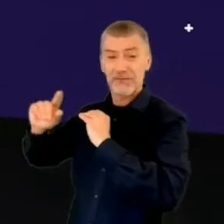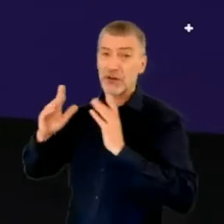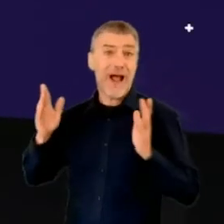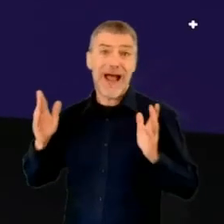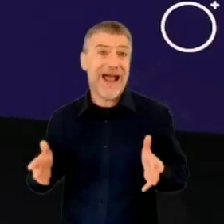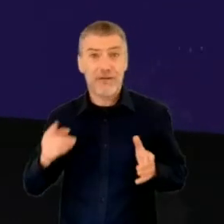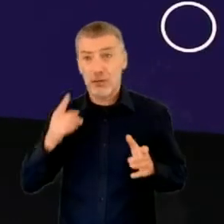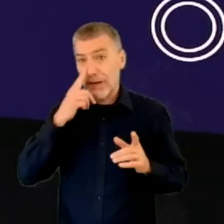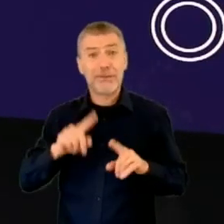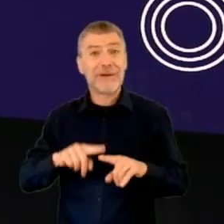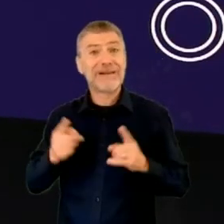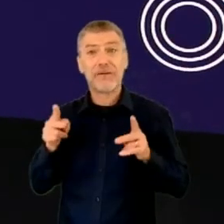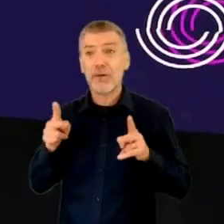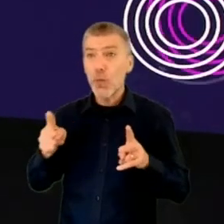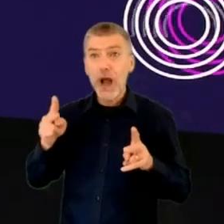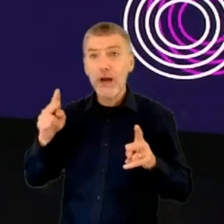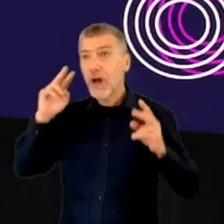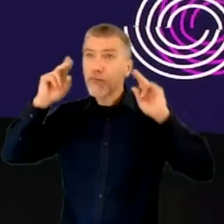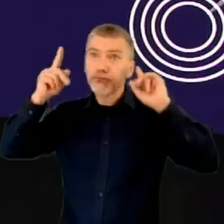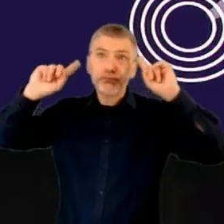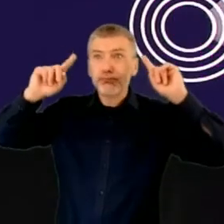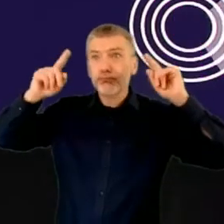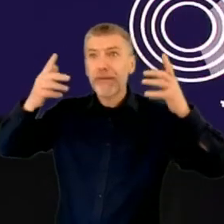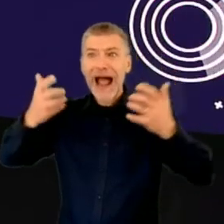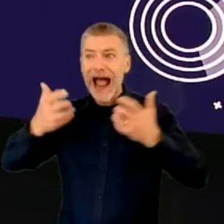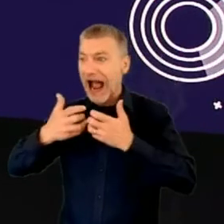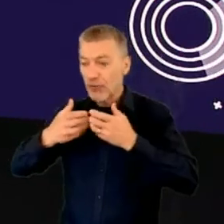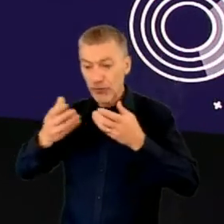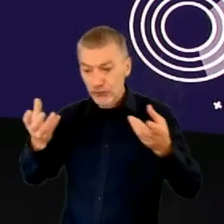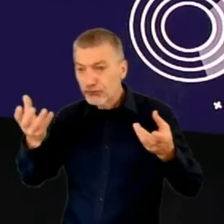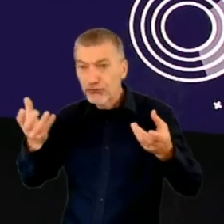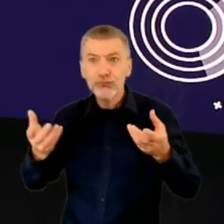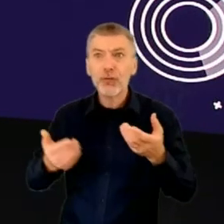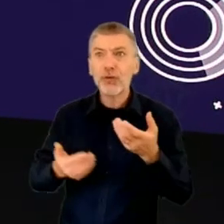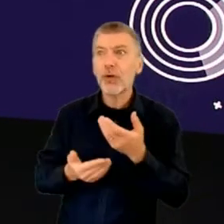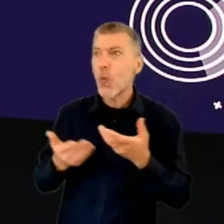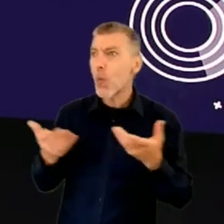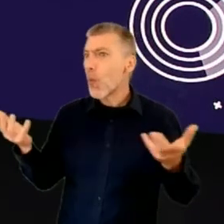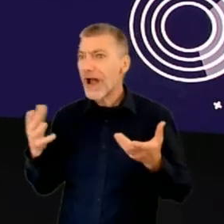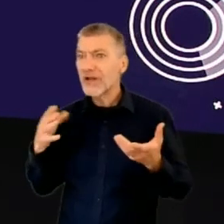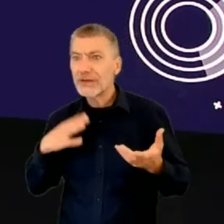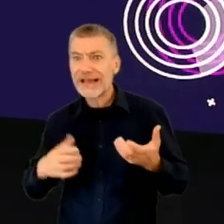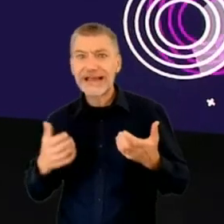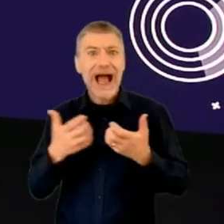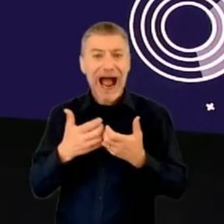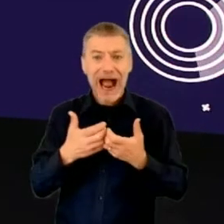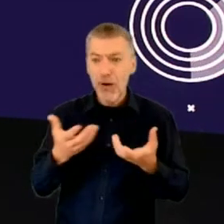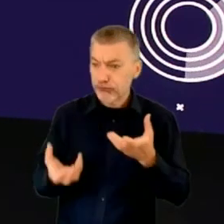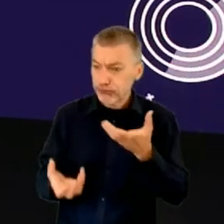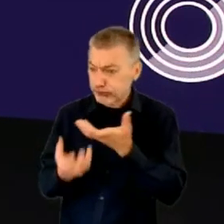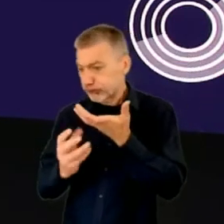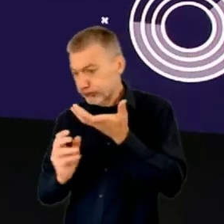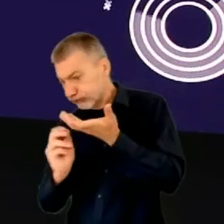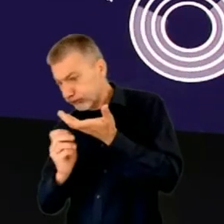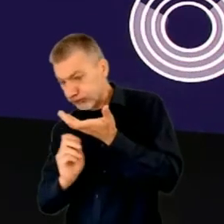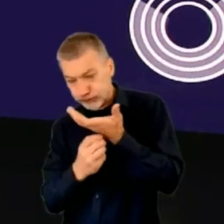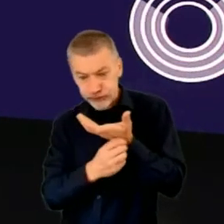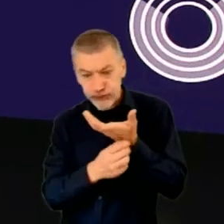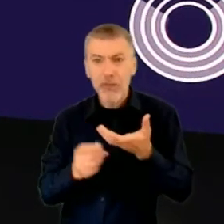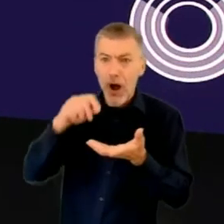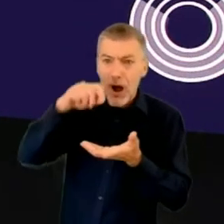really different sort of new novel ways of putting aircraft together, like that air taxi we saw the video of at the beginning.